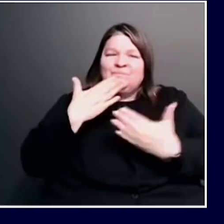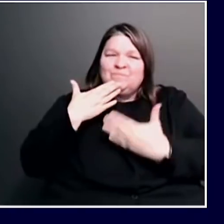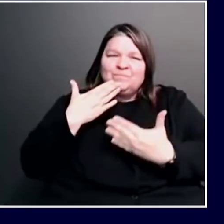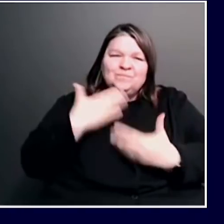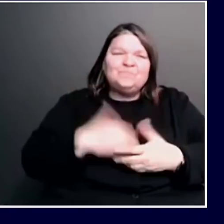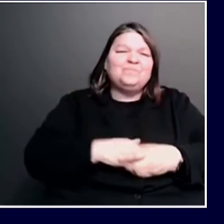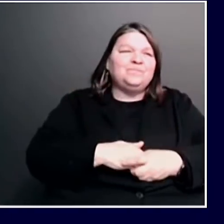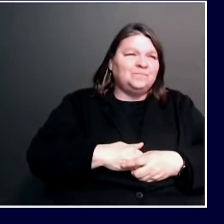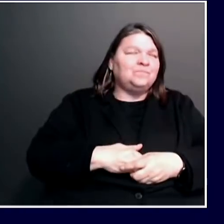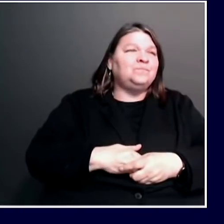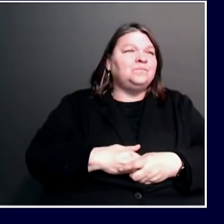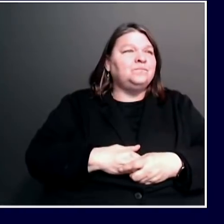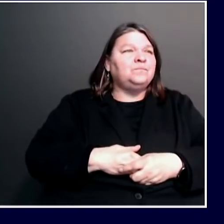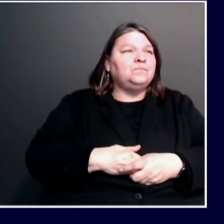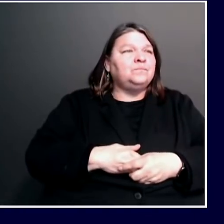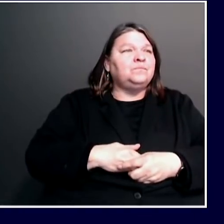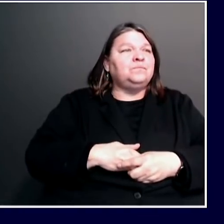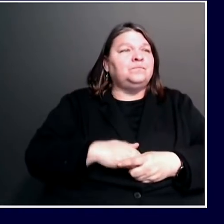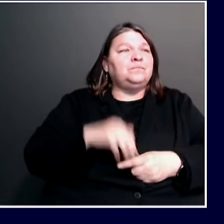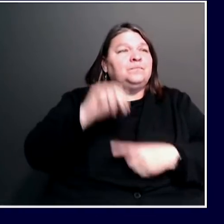Brown, over to you.